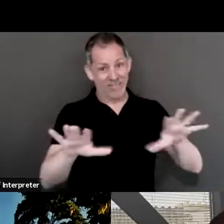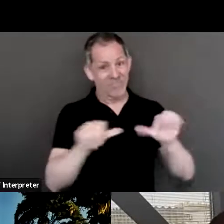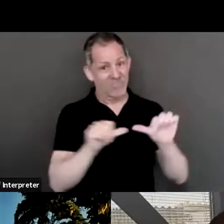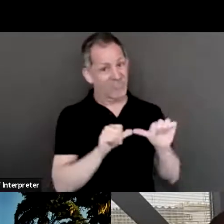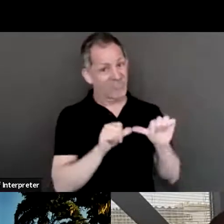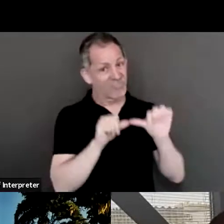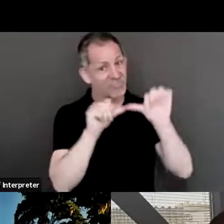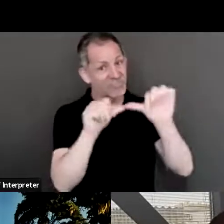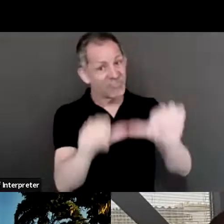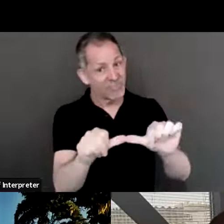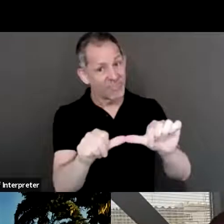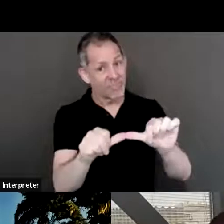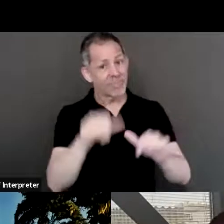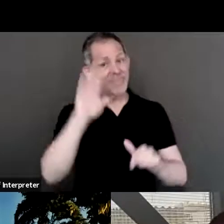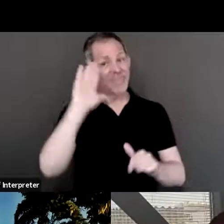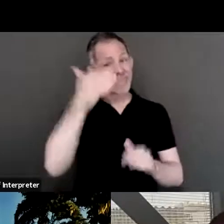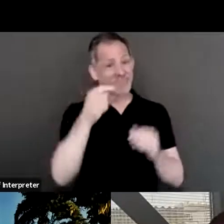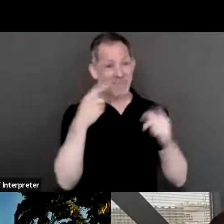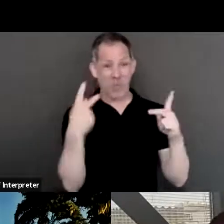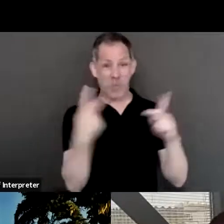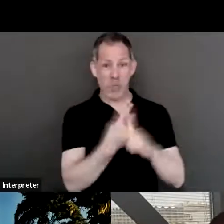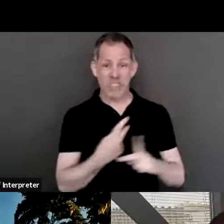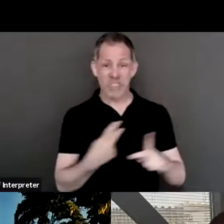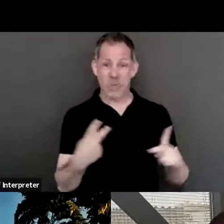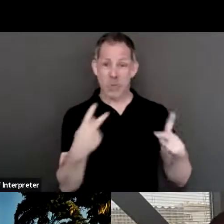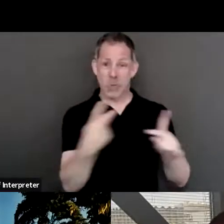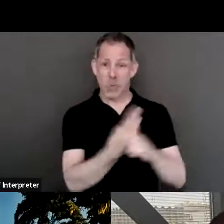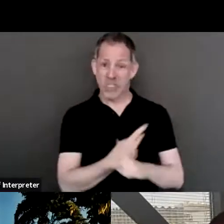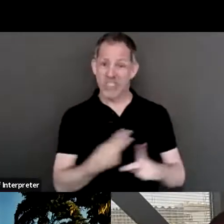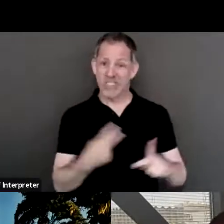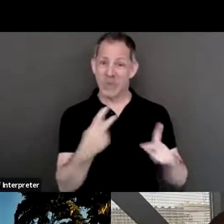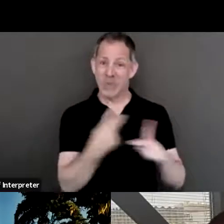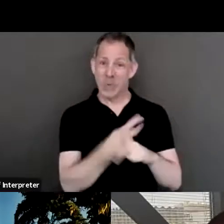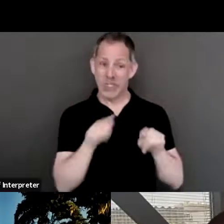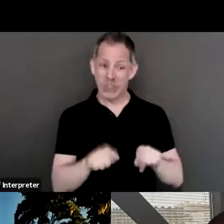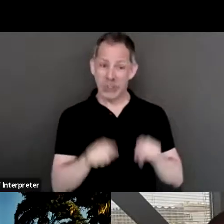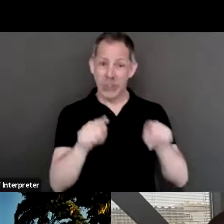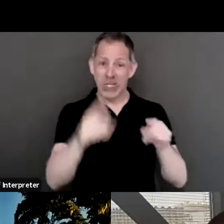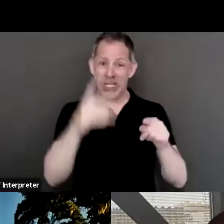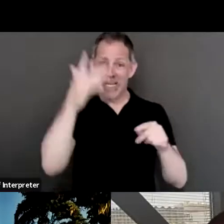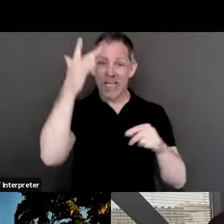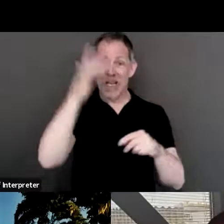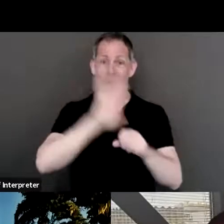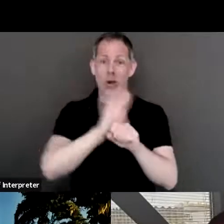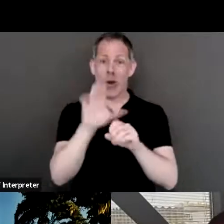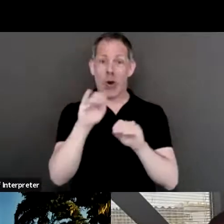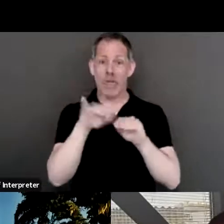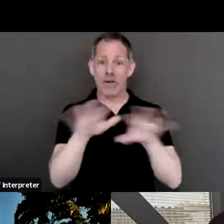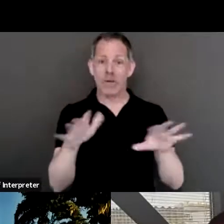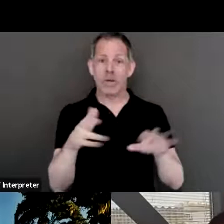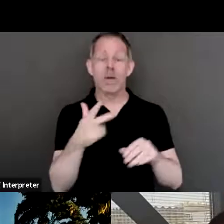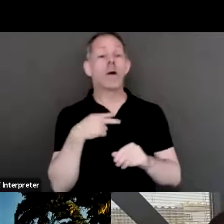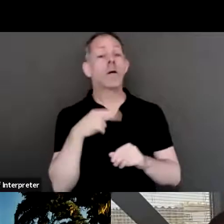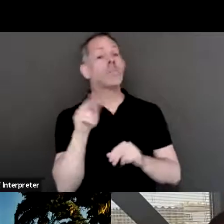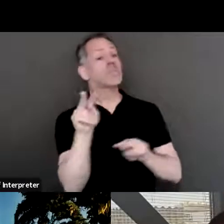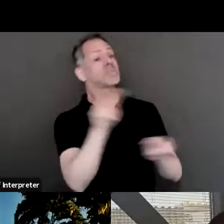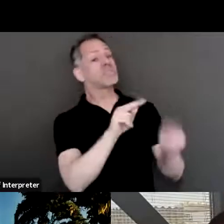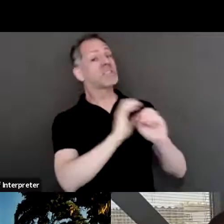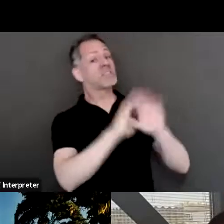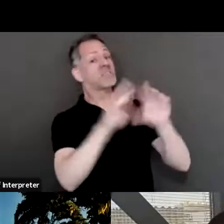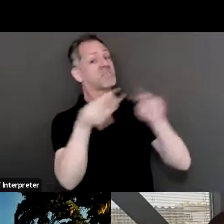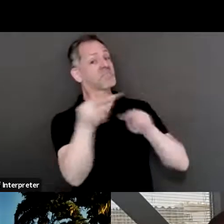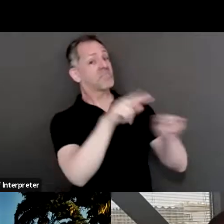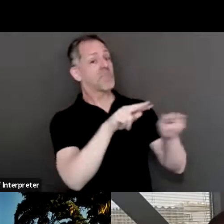the pandemic. From my perspective and from the emergency management system perspective, it was something